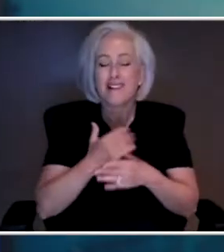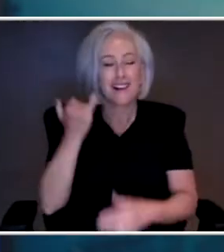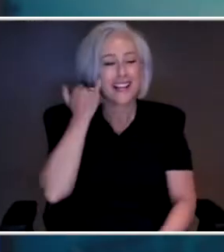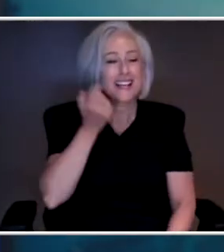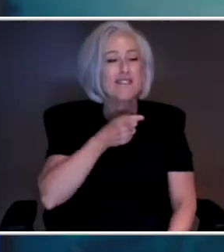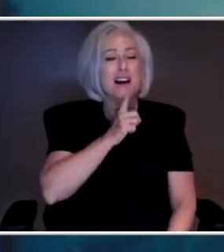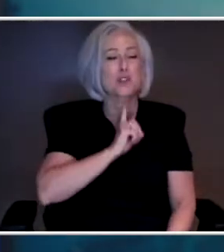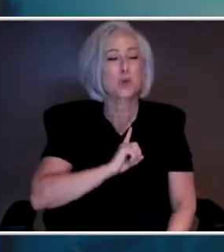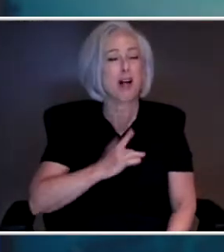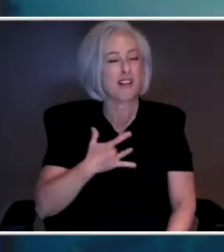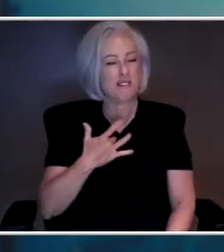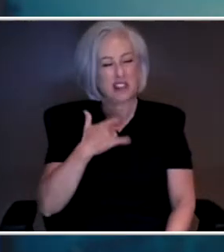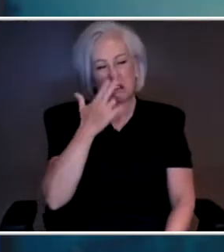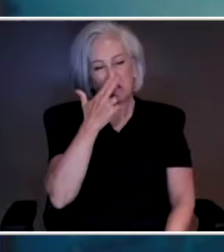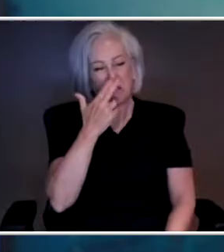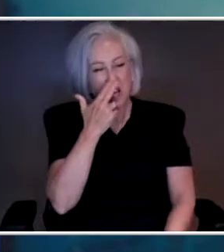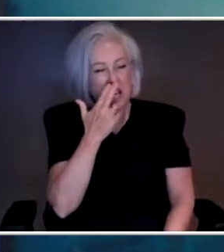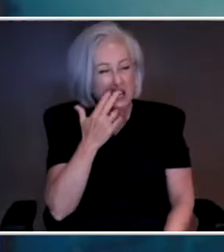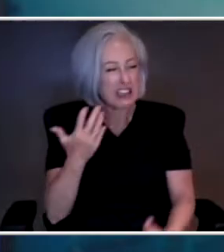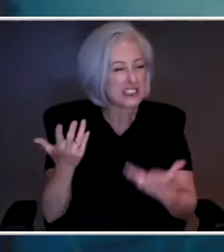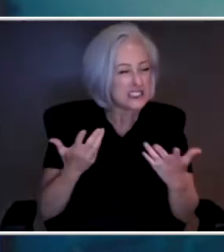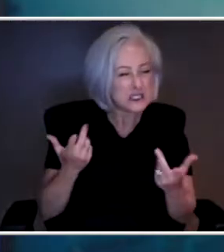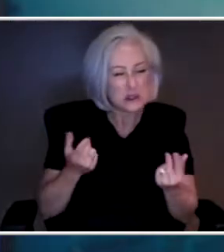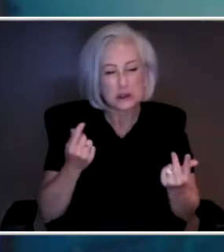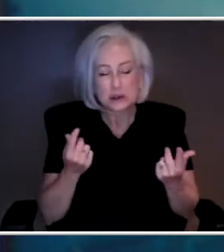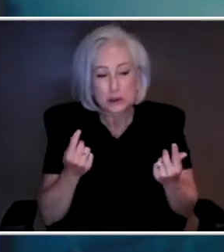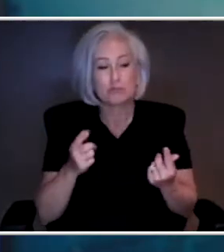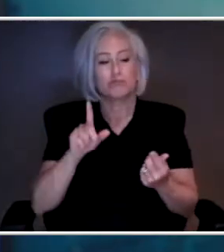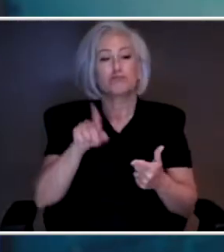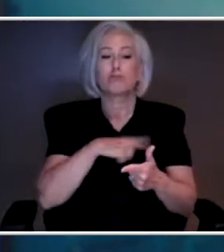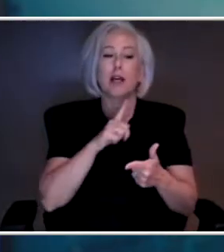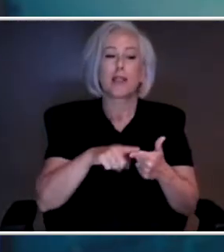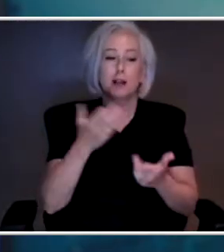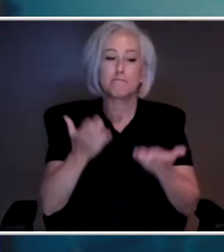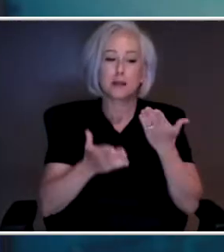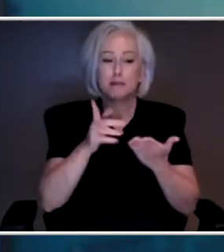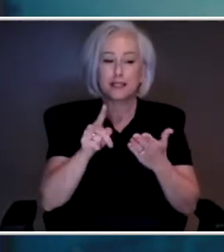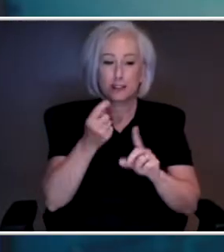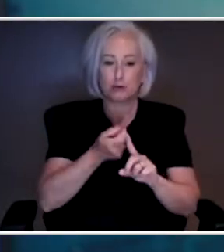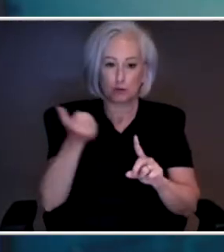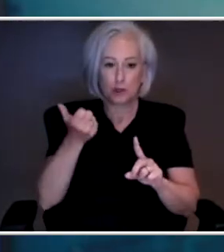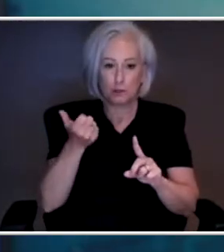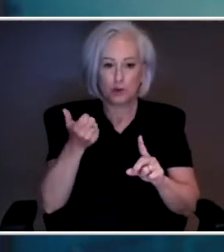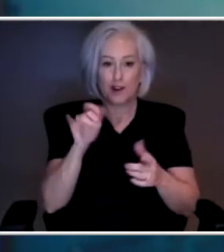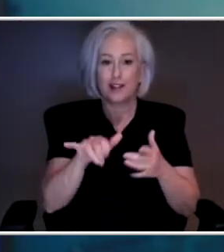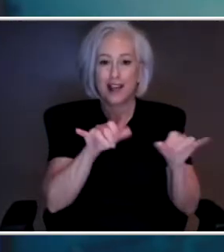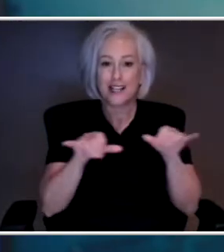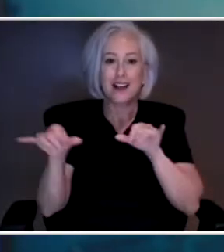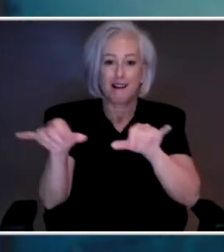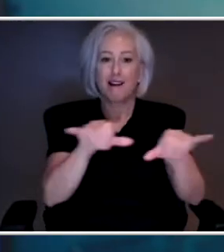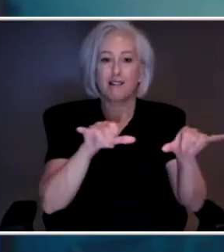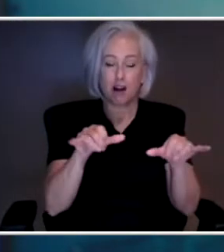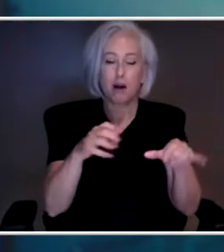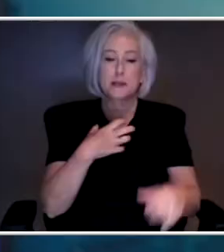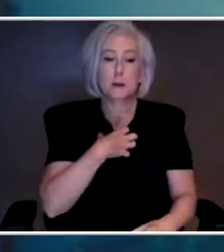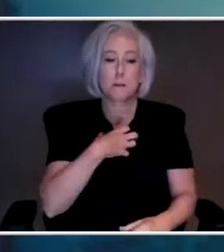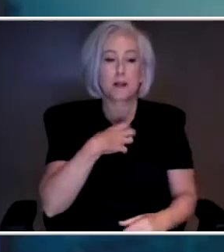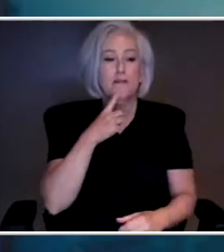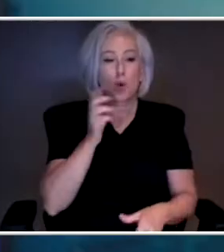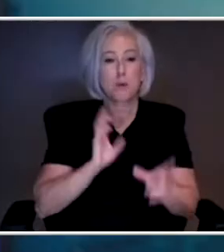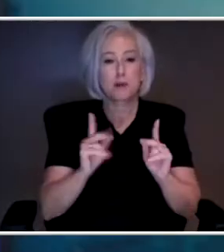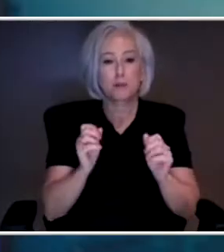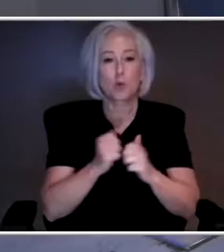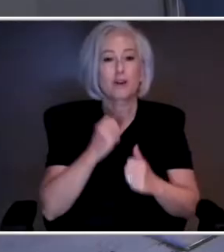things like that. So it's got to go. And so, yeah, and so this is a very, very common complaint for people that have these enlarged